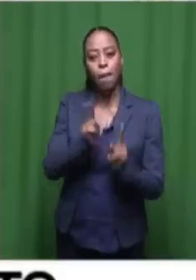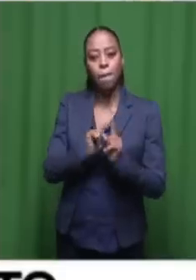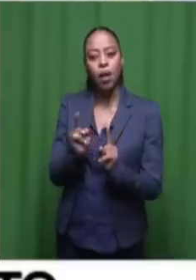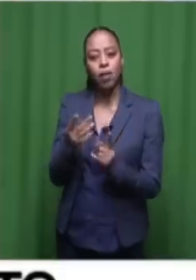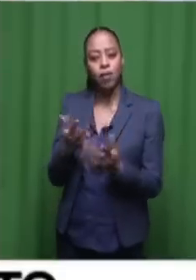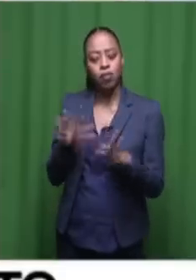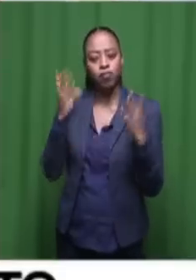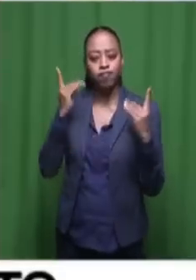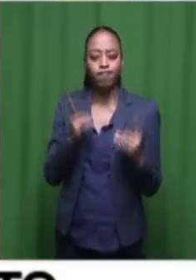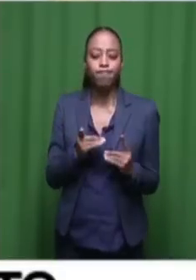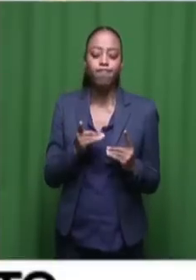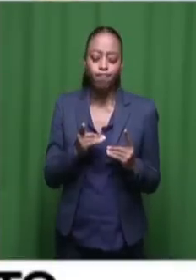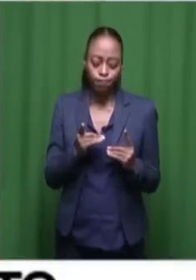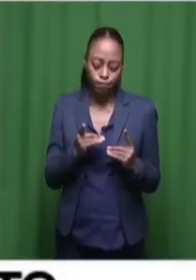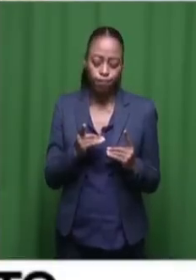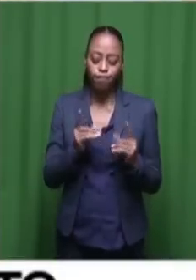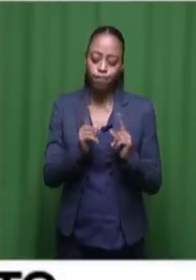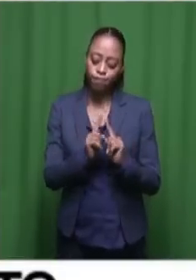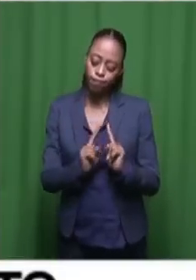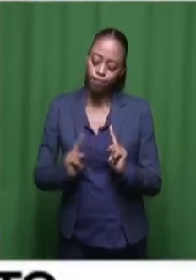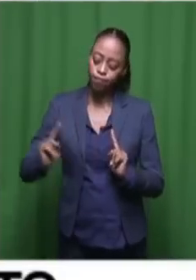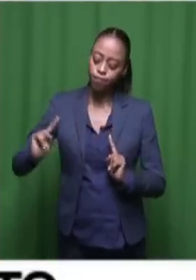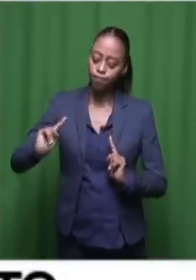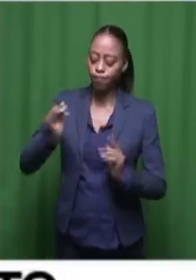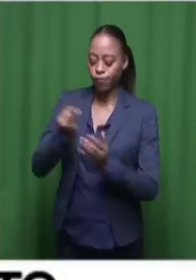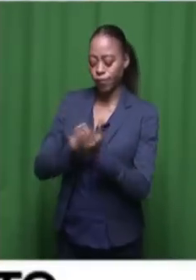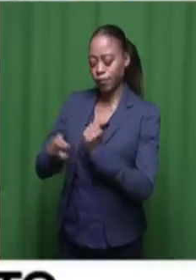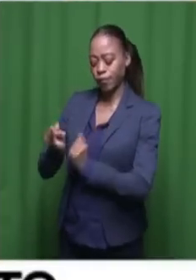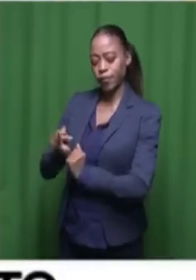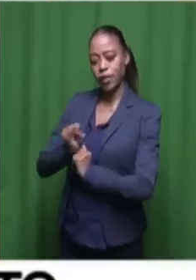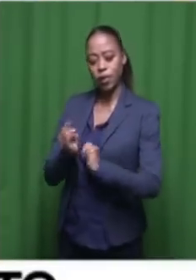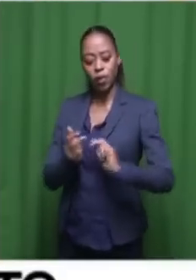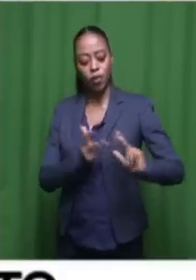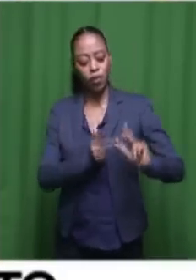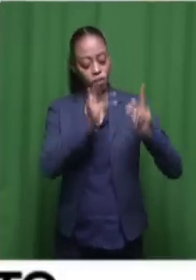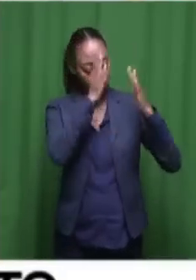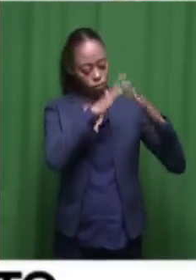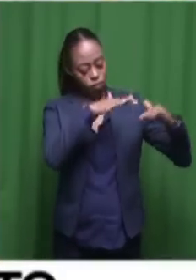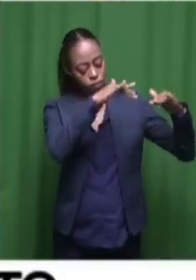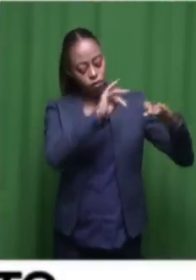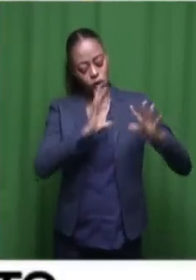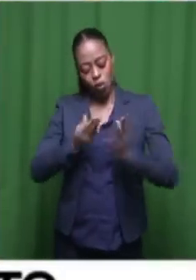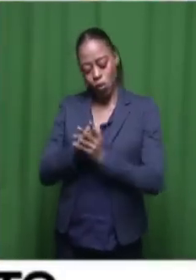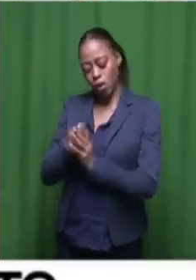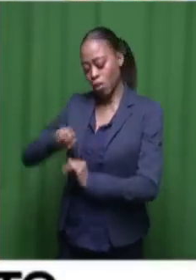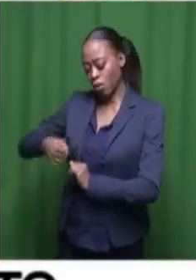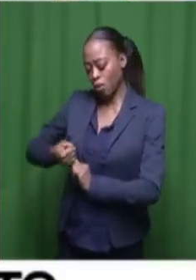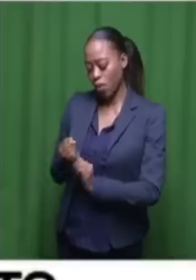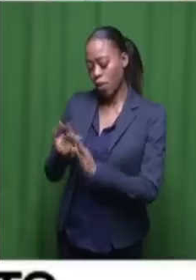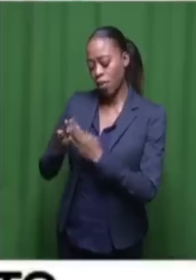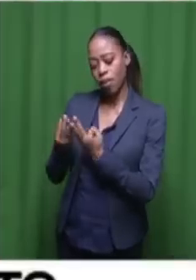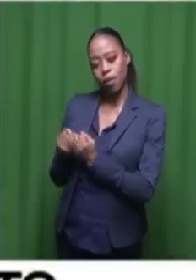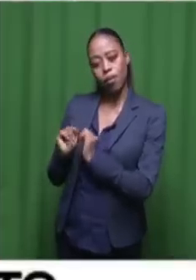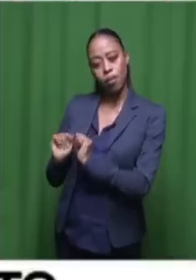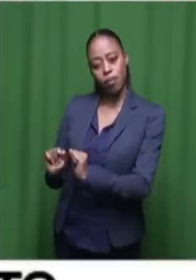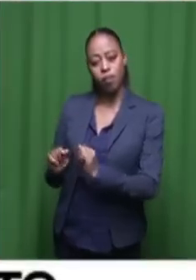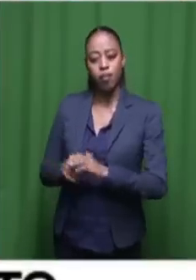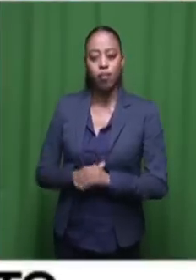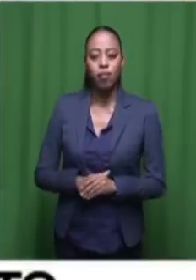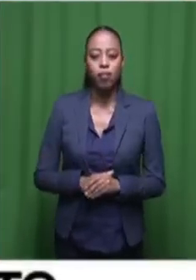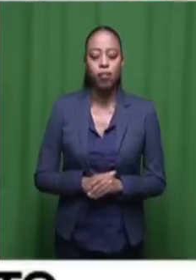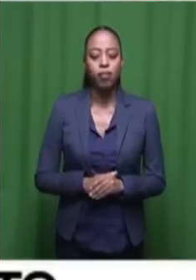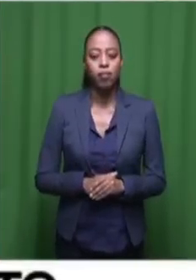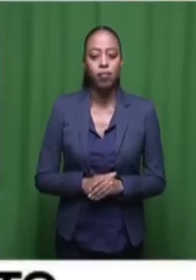did decide to break away and live a life in the United States alongside his wife, the Princess of,